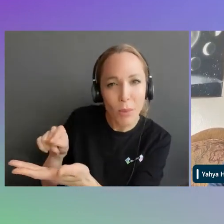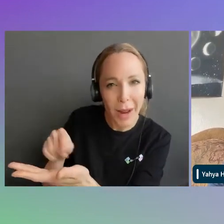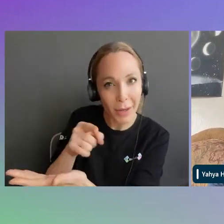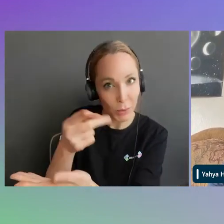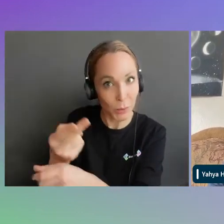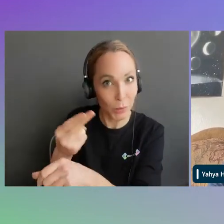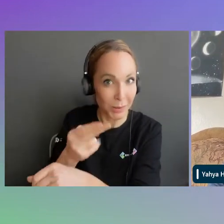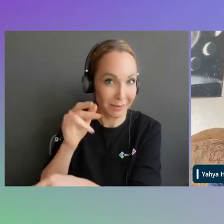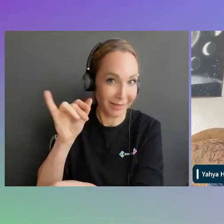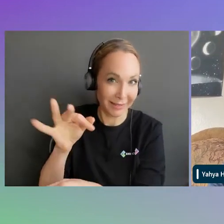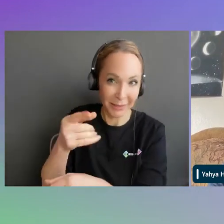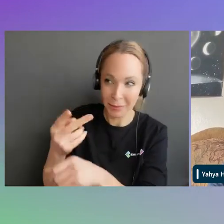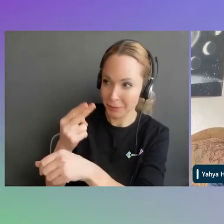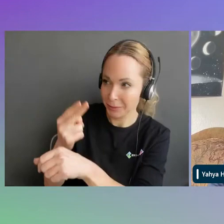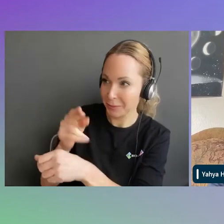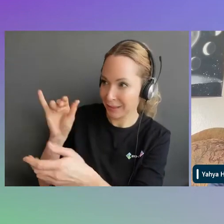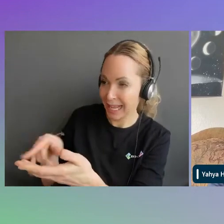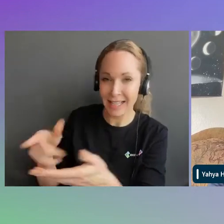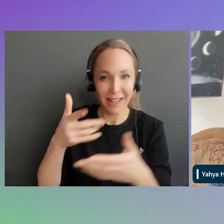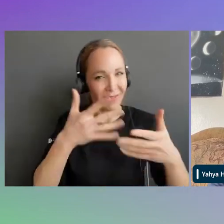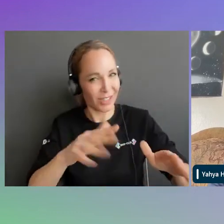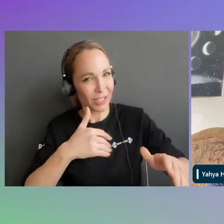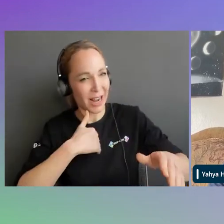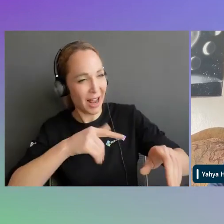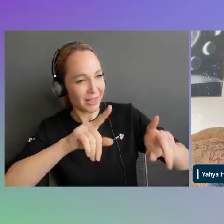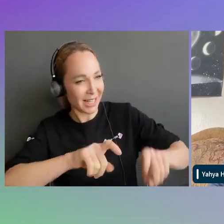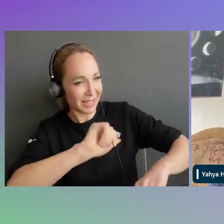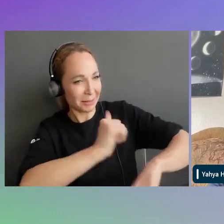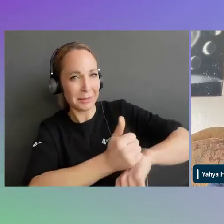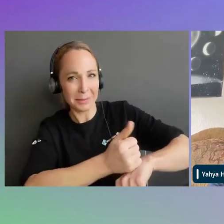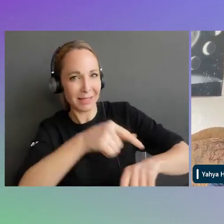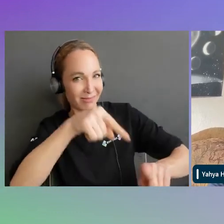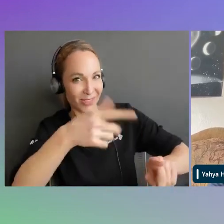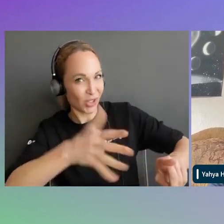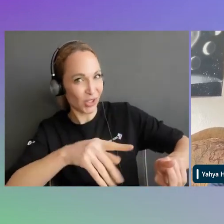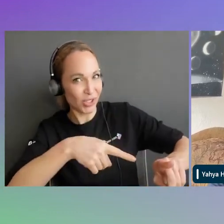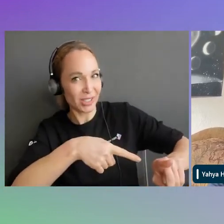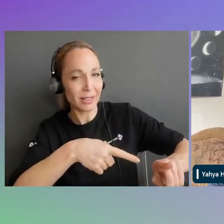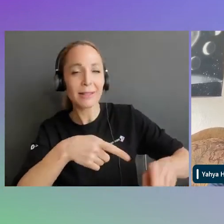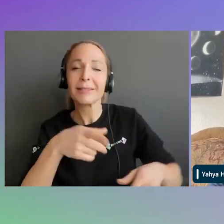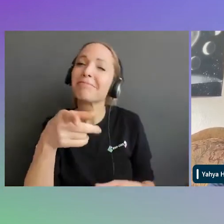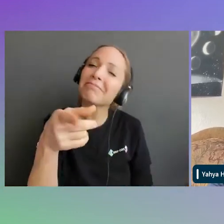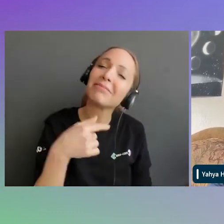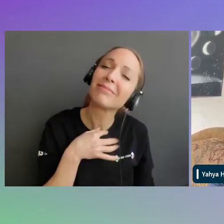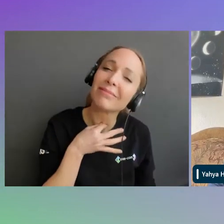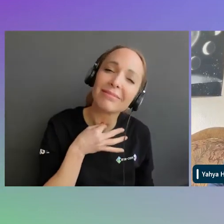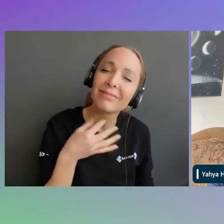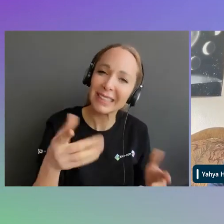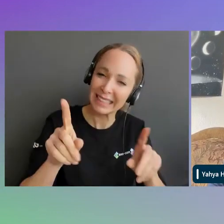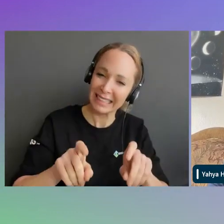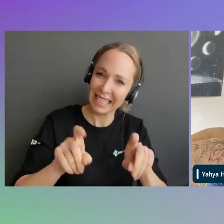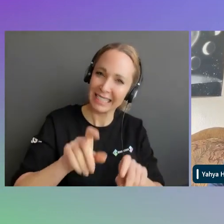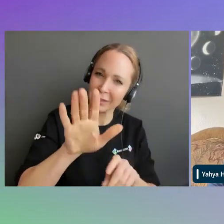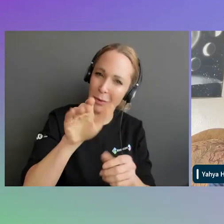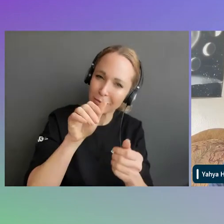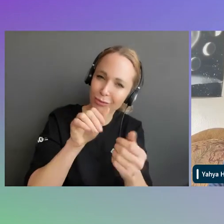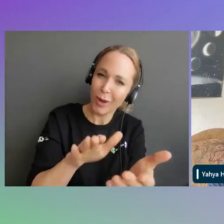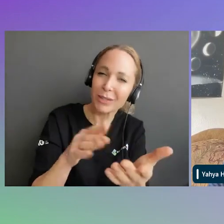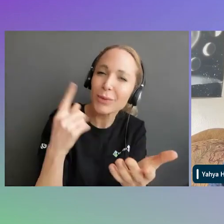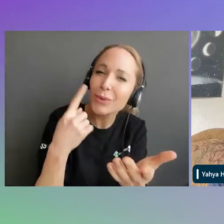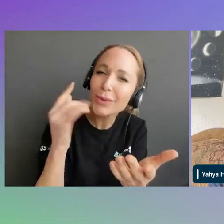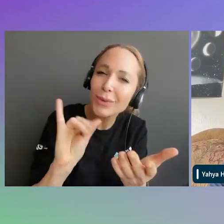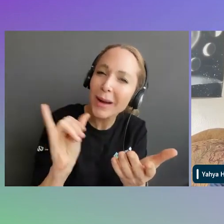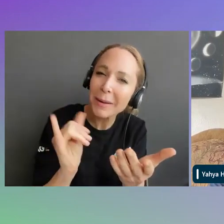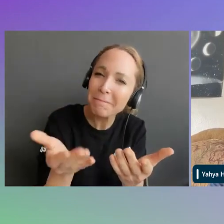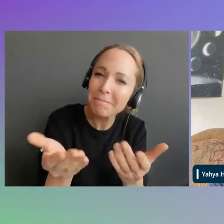have tests implemented potentially. What does testing strategy kind of look like? Yeah, great